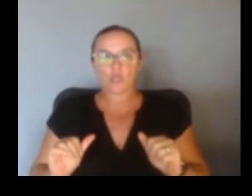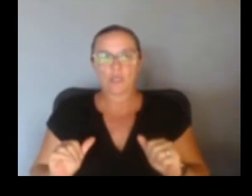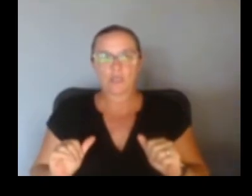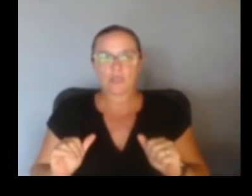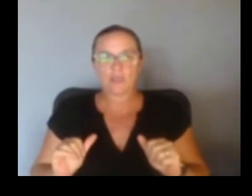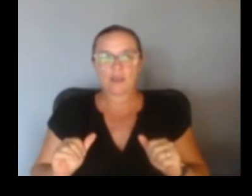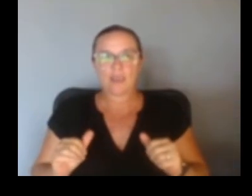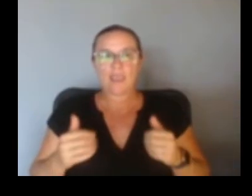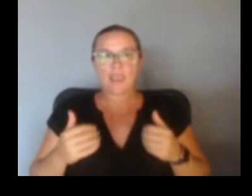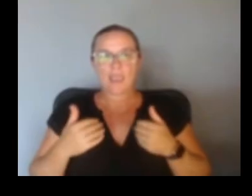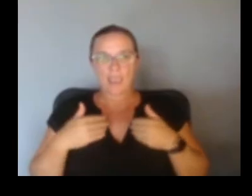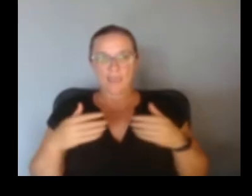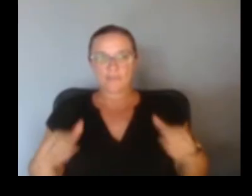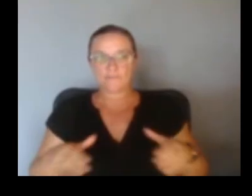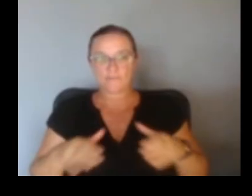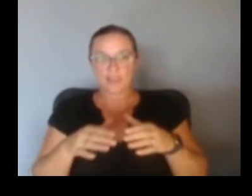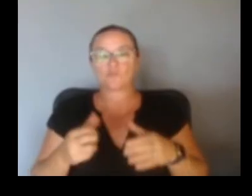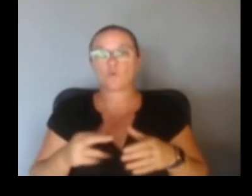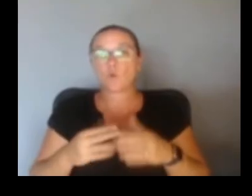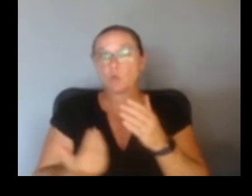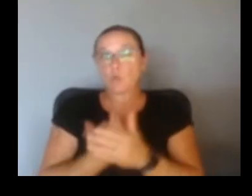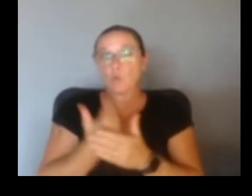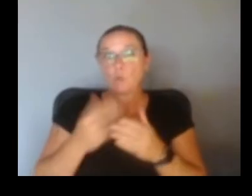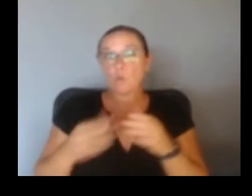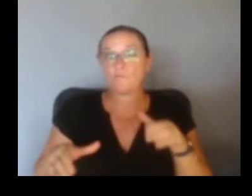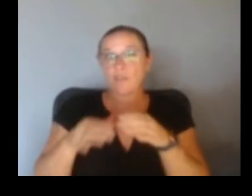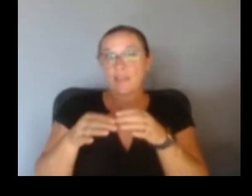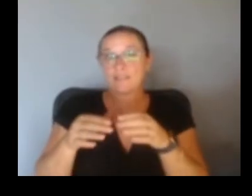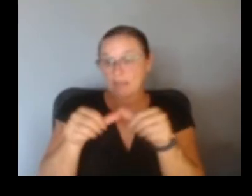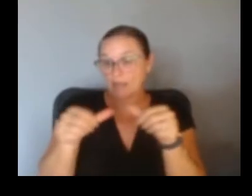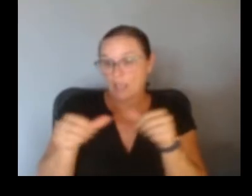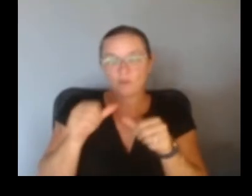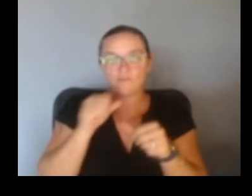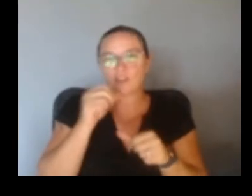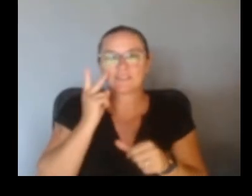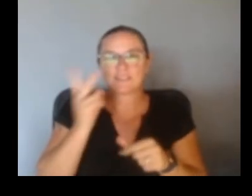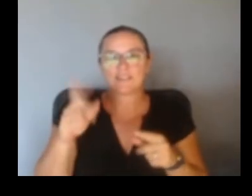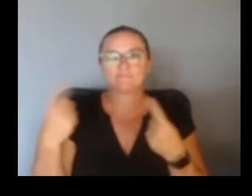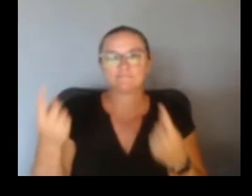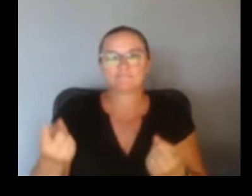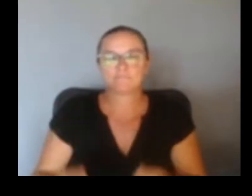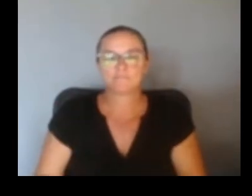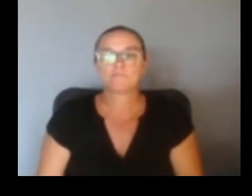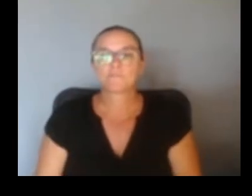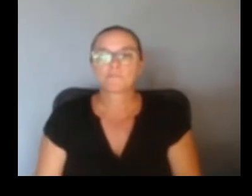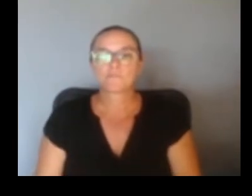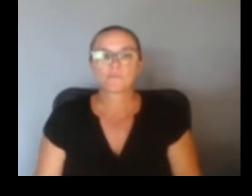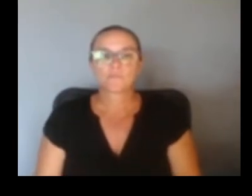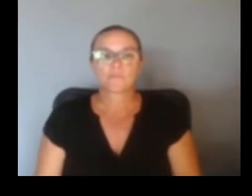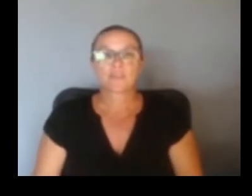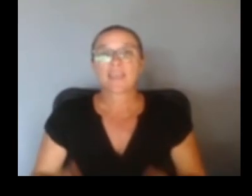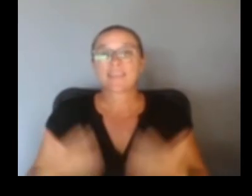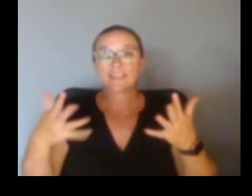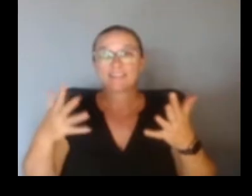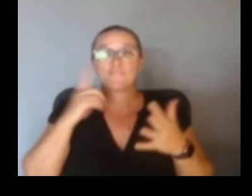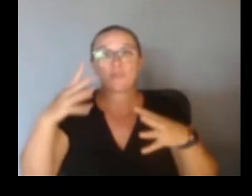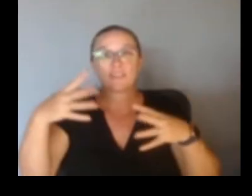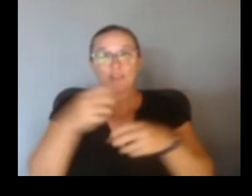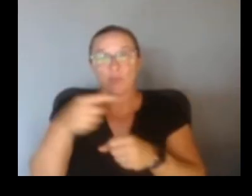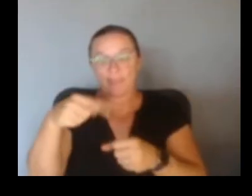reestablish vents or establish new vents in areas that we haven't seen thus far. And that's our Hawaiian volcano summary for this week.